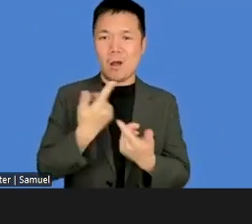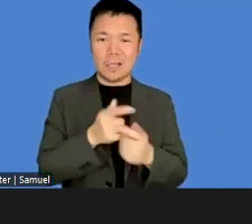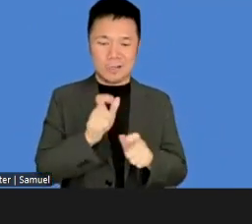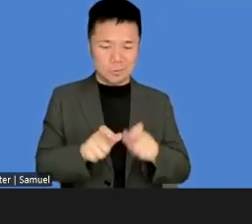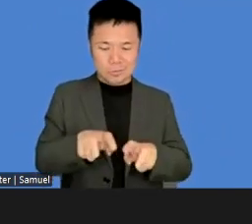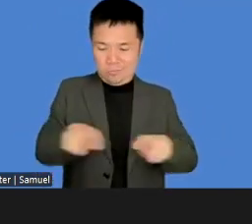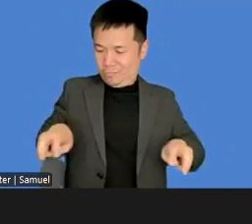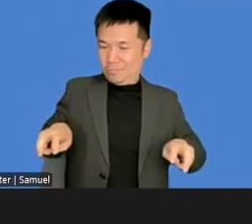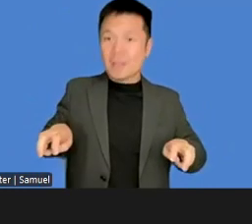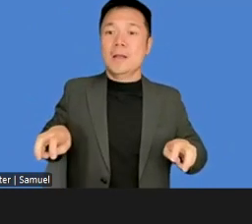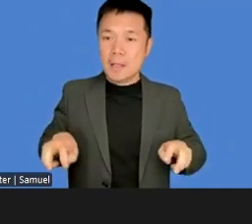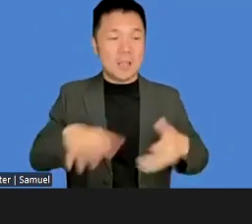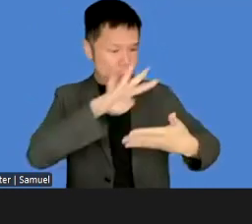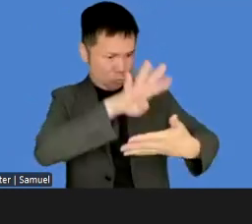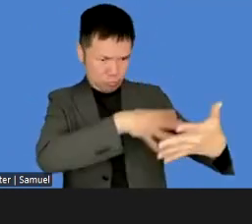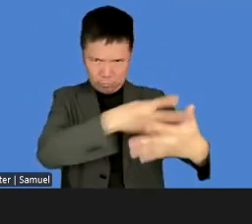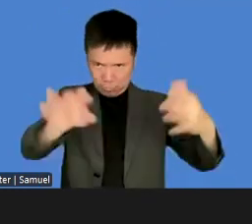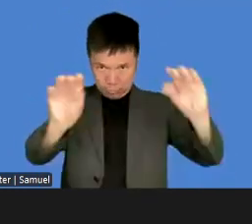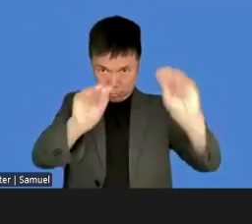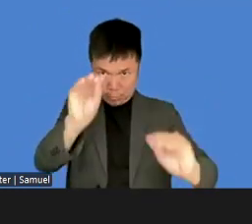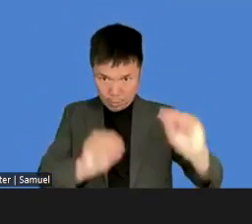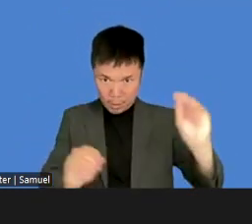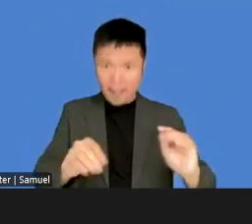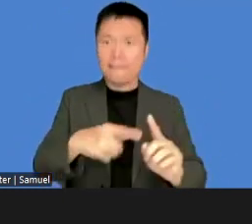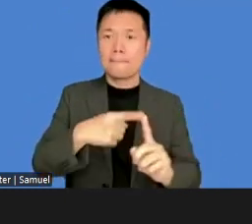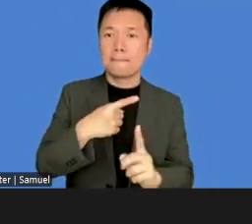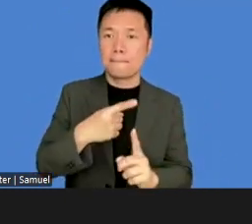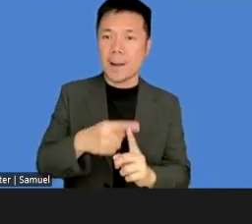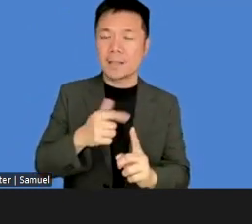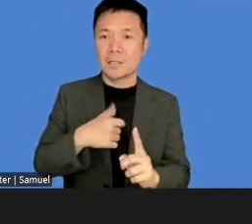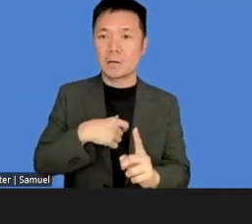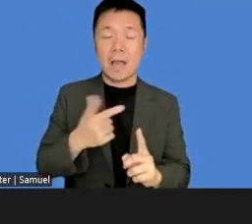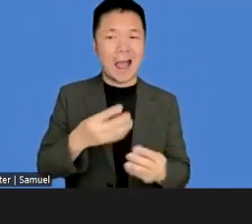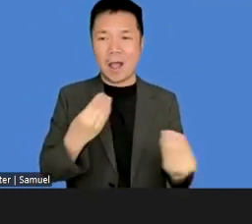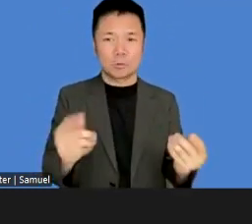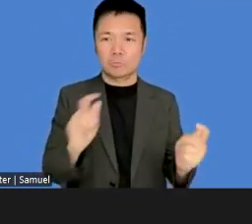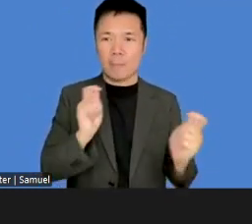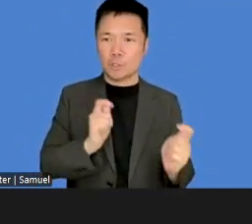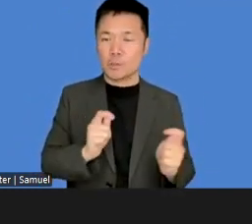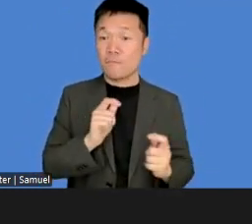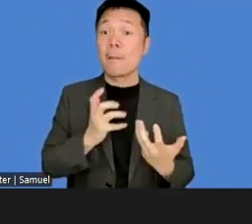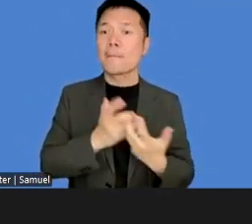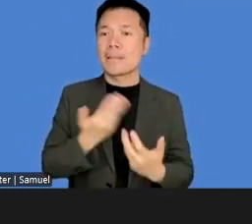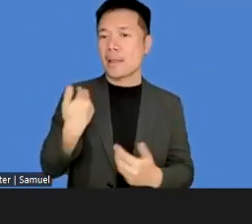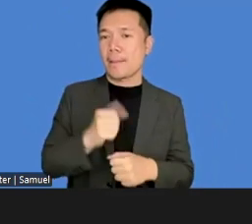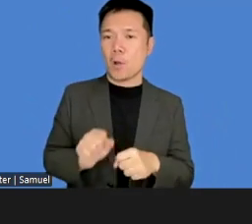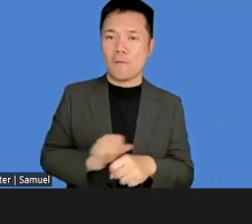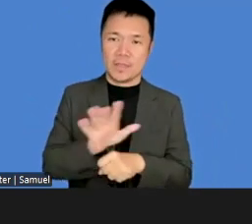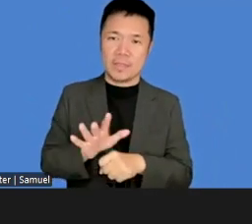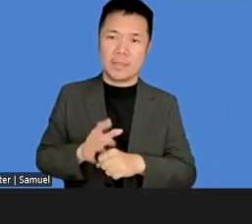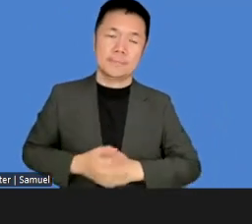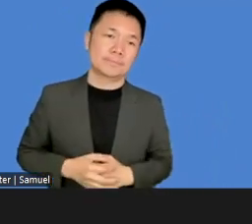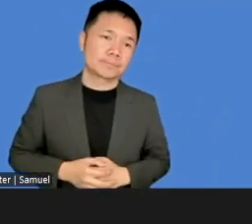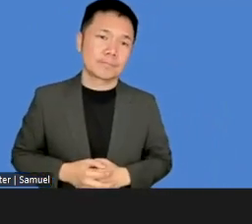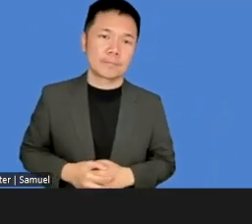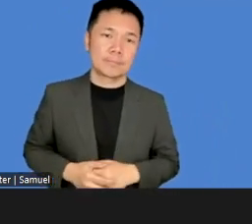models, curriculum trimming, and reorganization were the order of the day. The directions included a tabulated schedule for